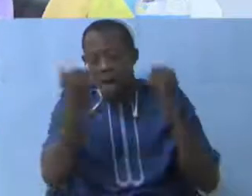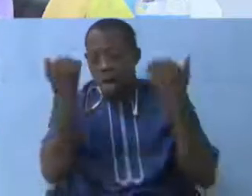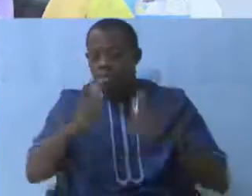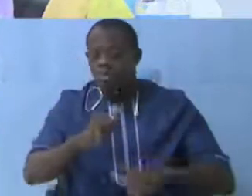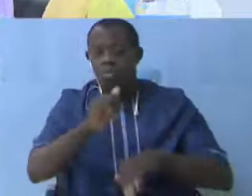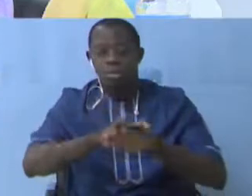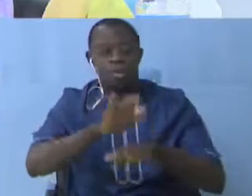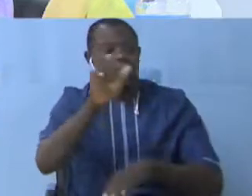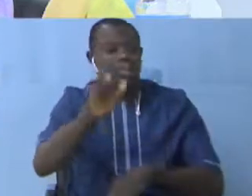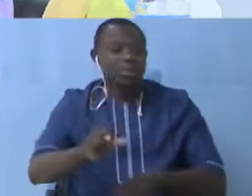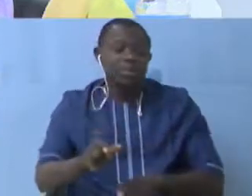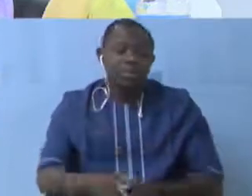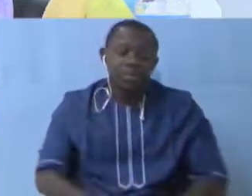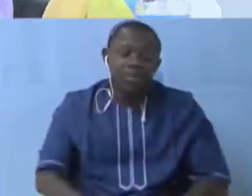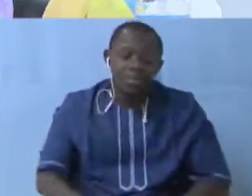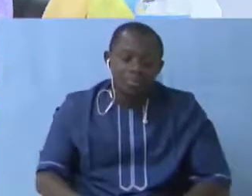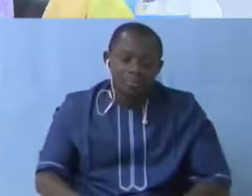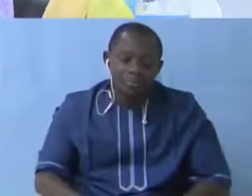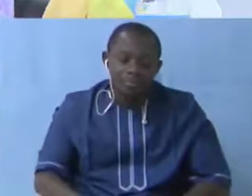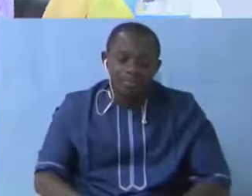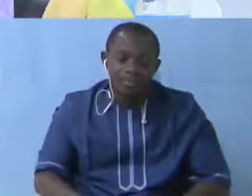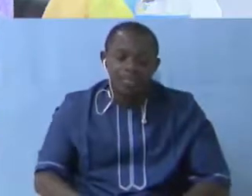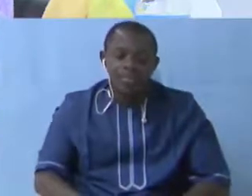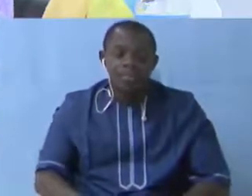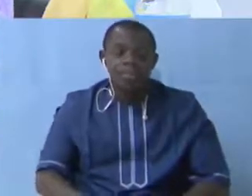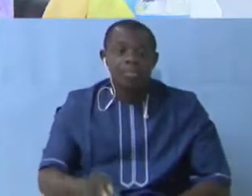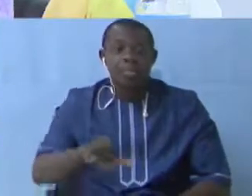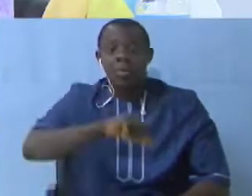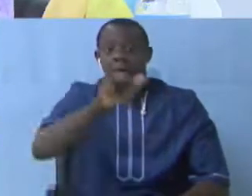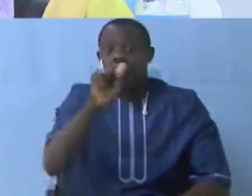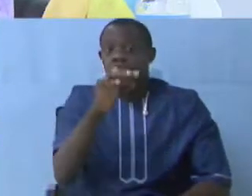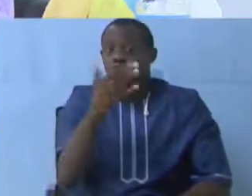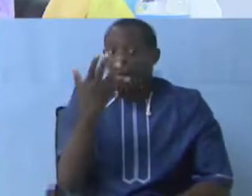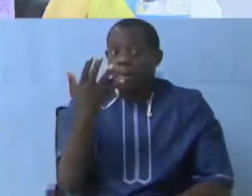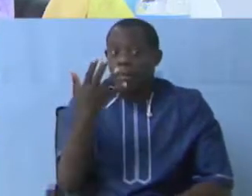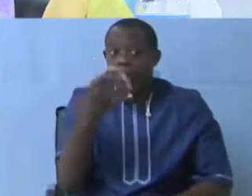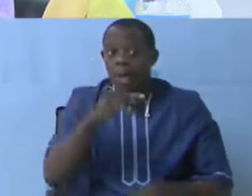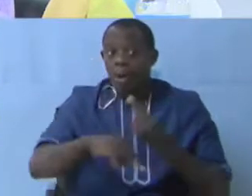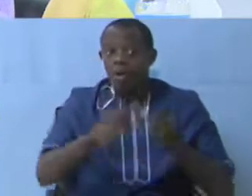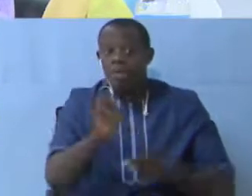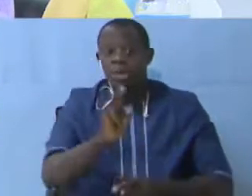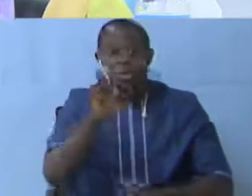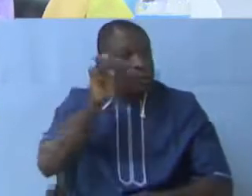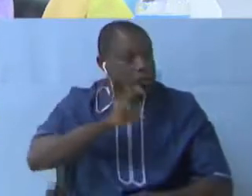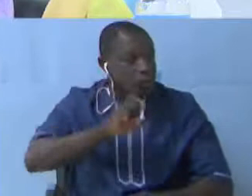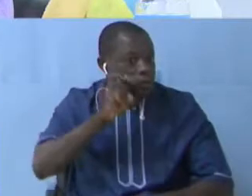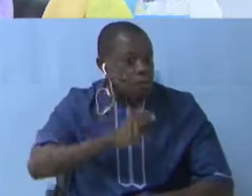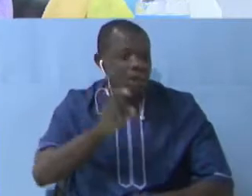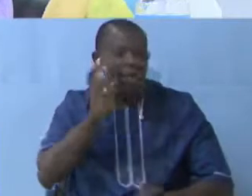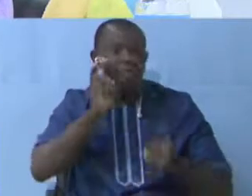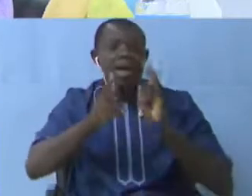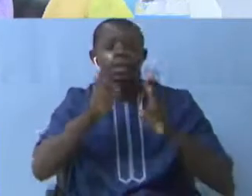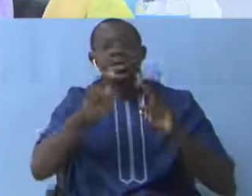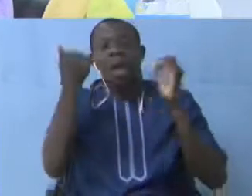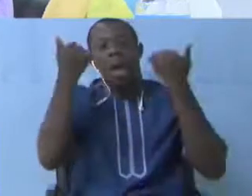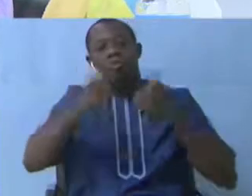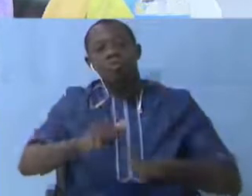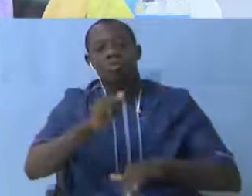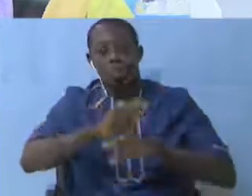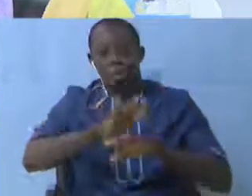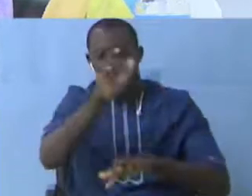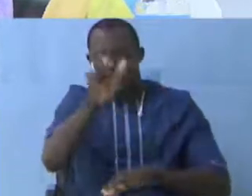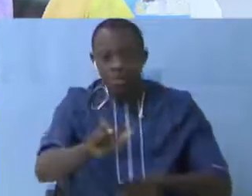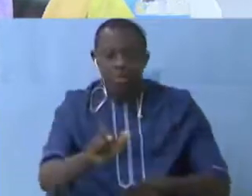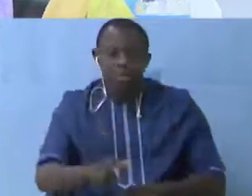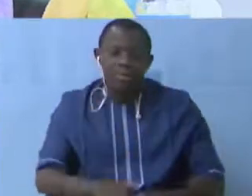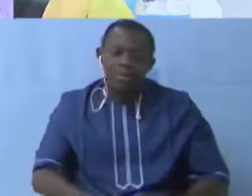ak dóore yi. And in some cases, the sexual violence. ak tamit nag ci yenn yi nga xam ne nii mooy fitna